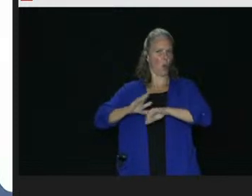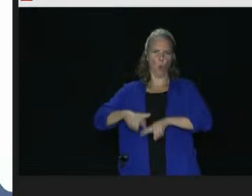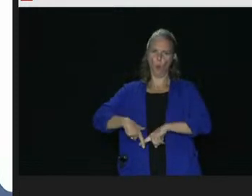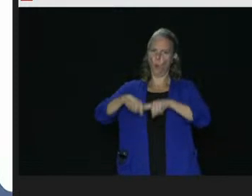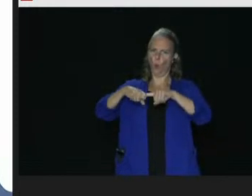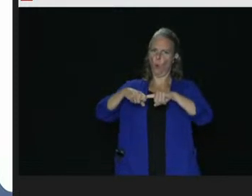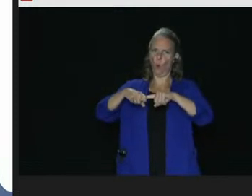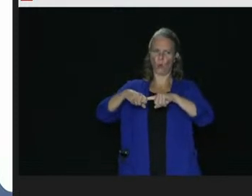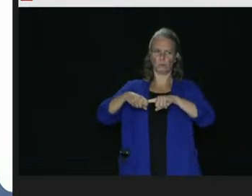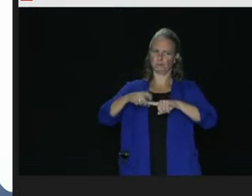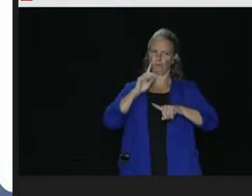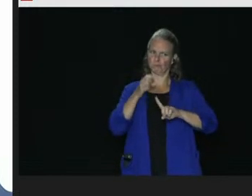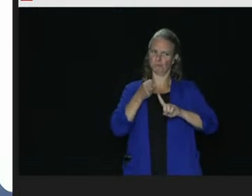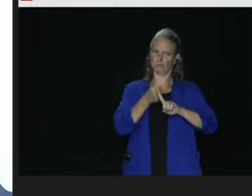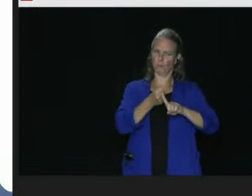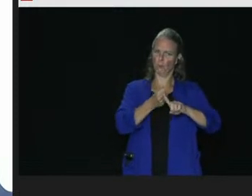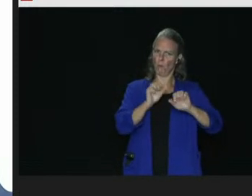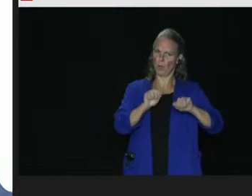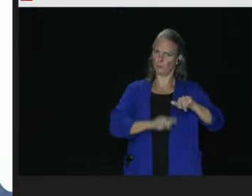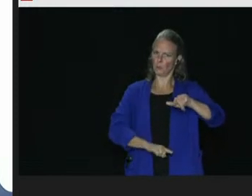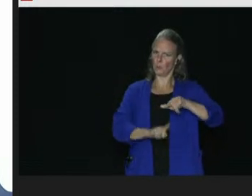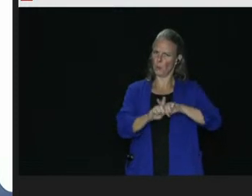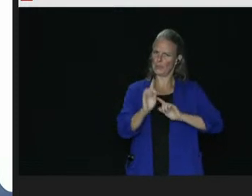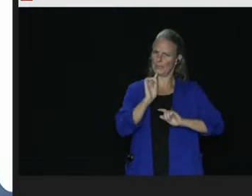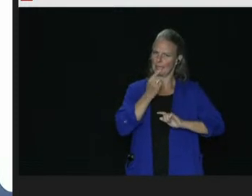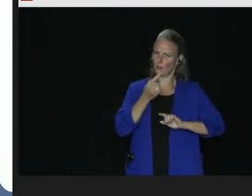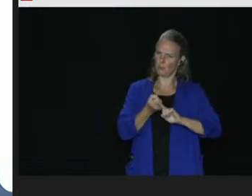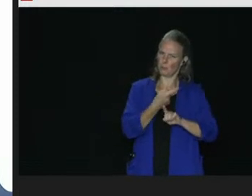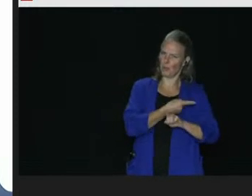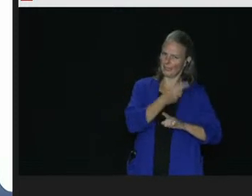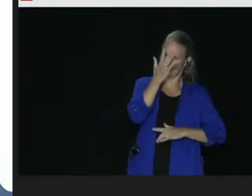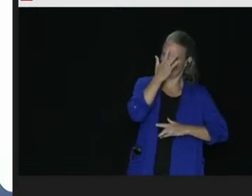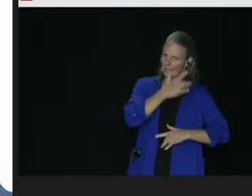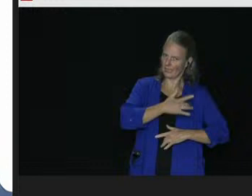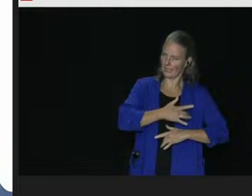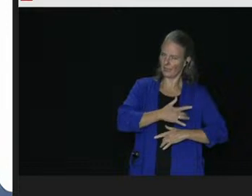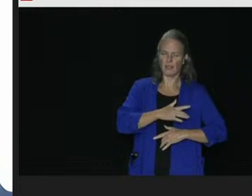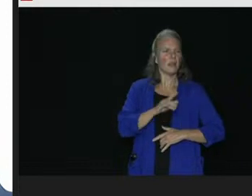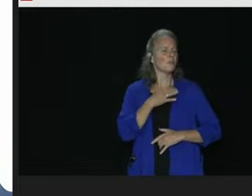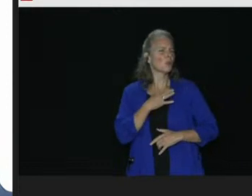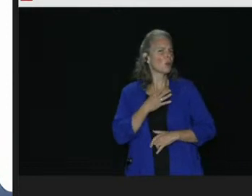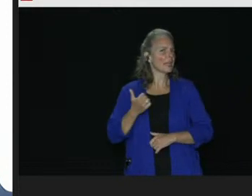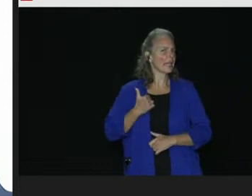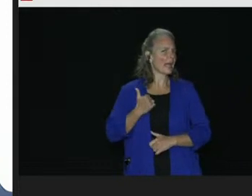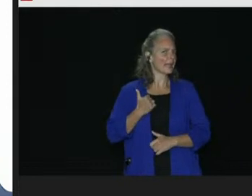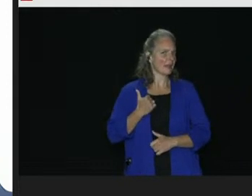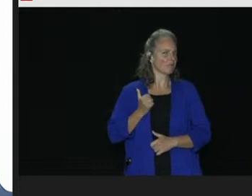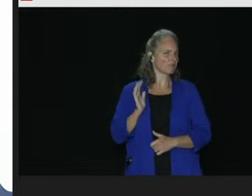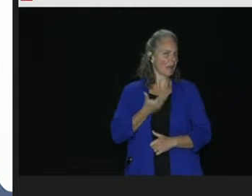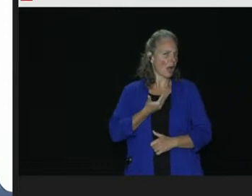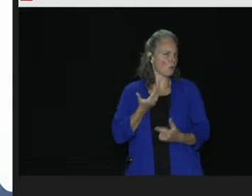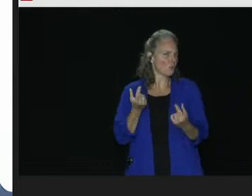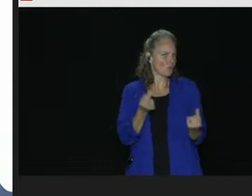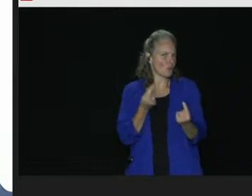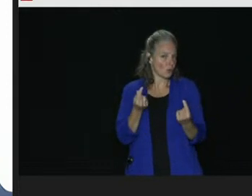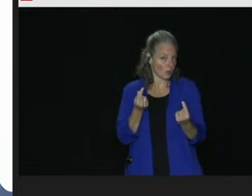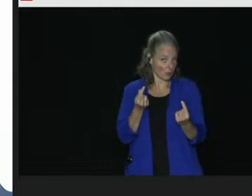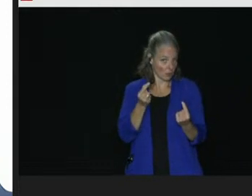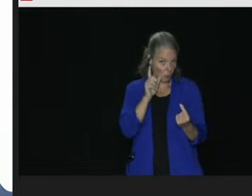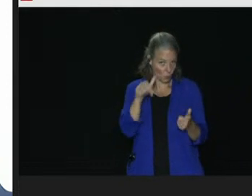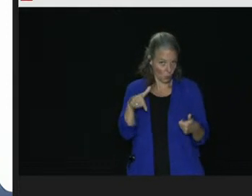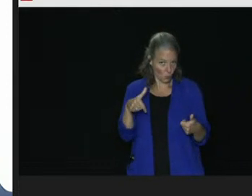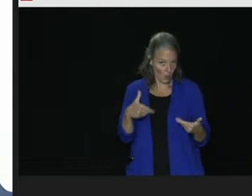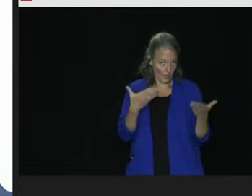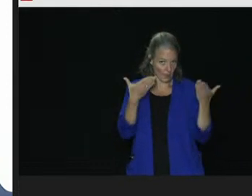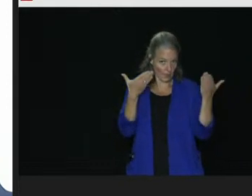concerns or potential outcomes. Can you detail what Canada is doing on this front? Are you considering recommending that,